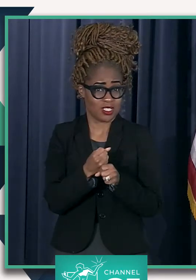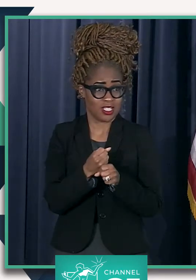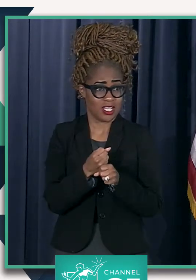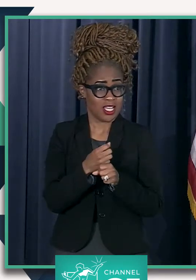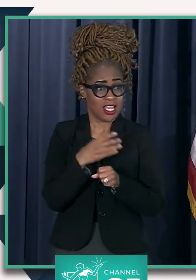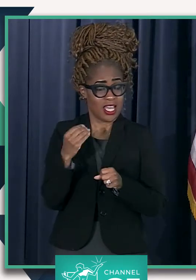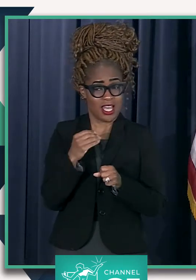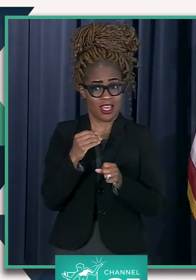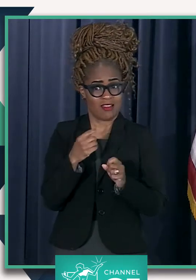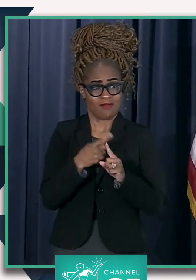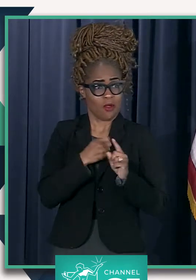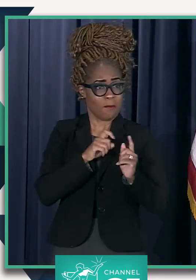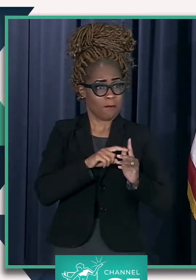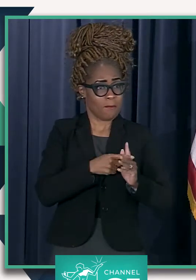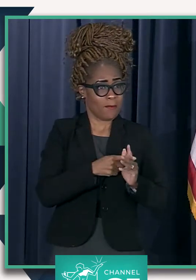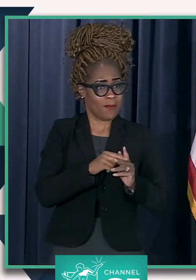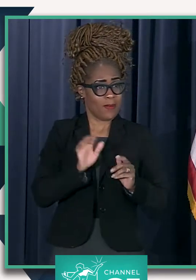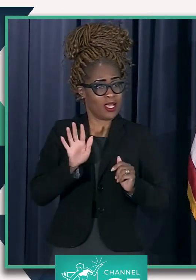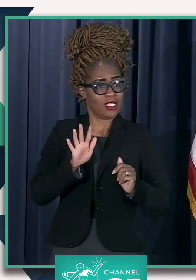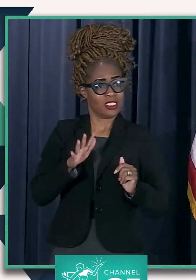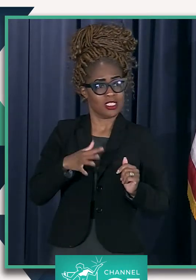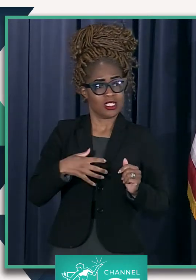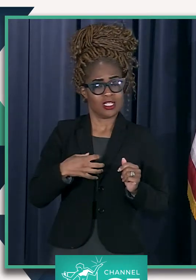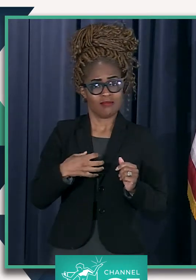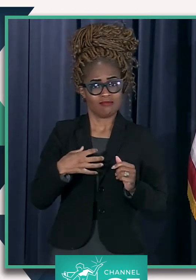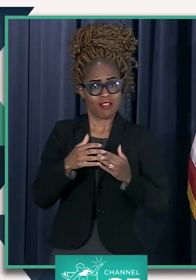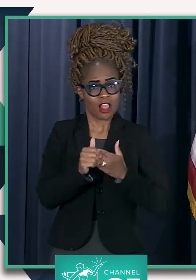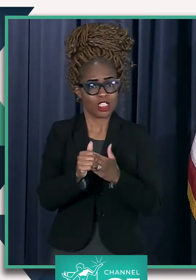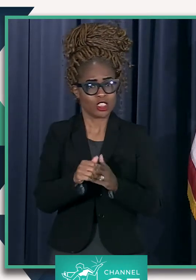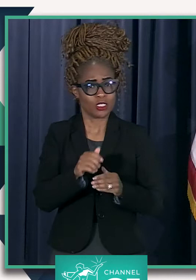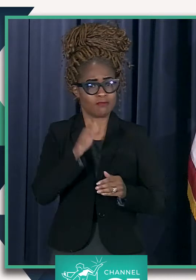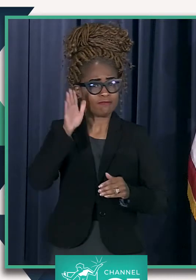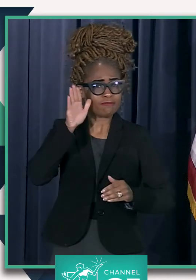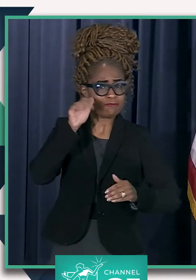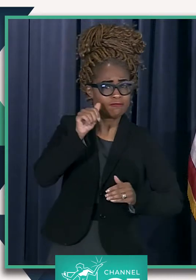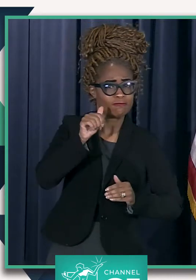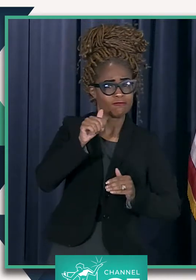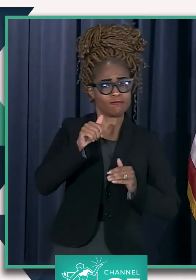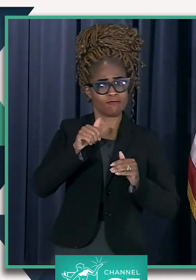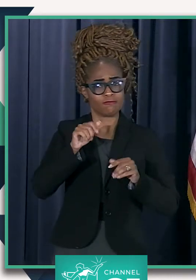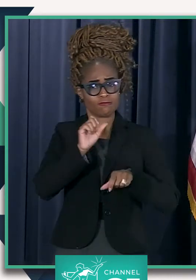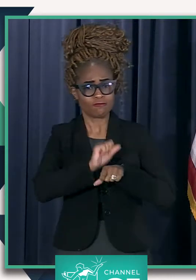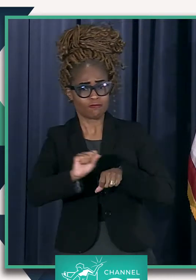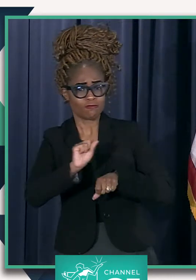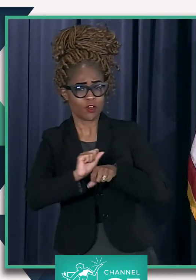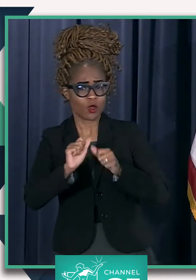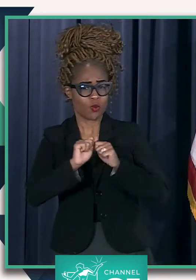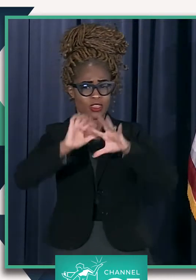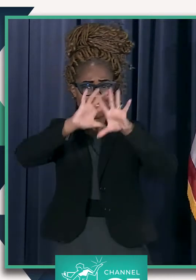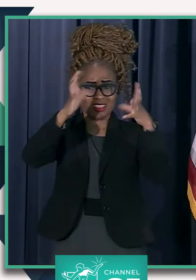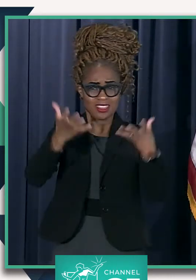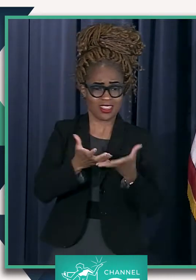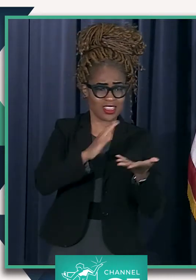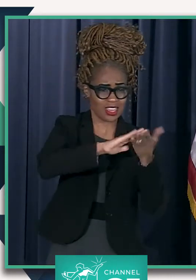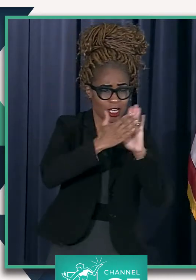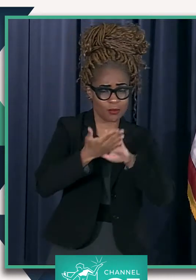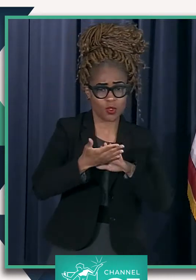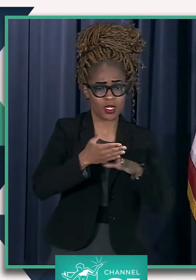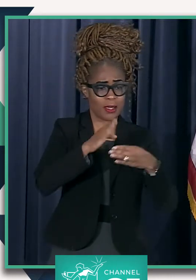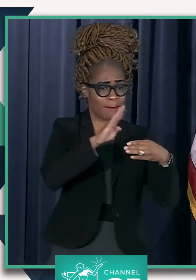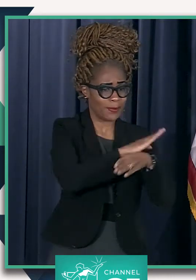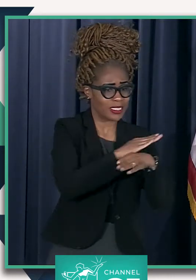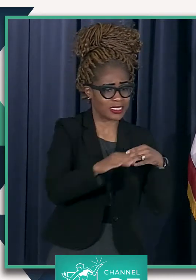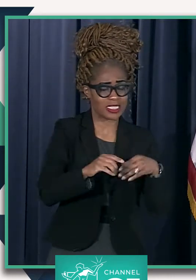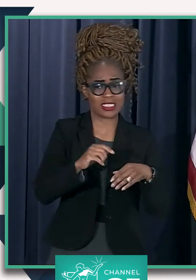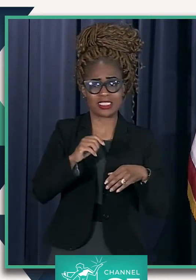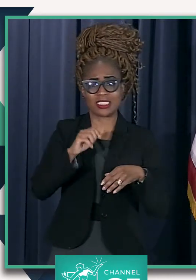his leadership and his relentless determination working with the whole community, with the business sector, with nonprofit,